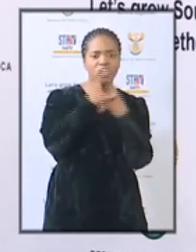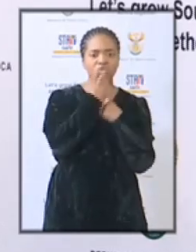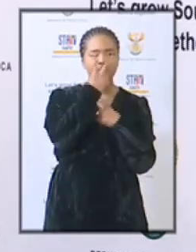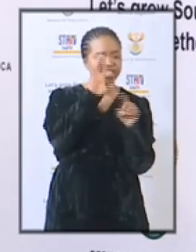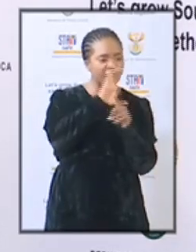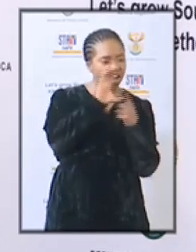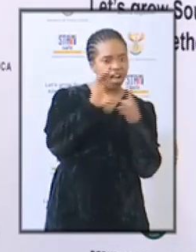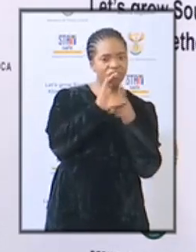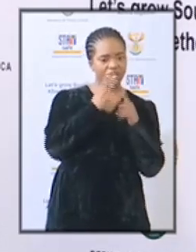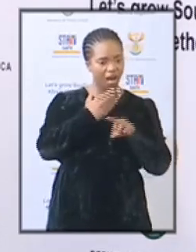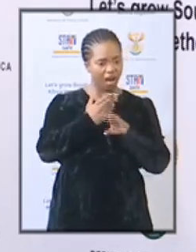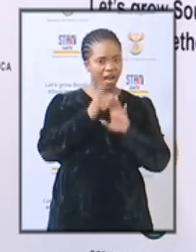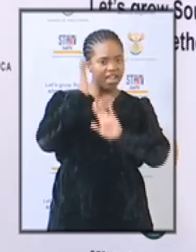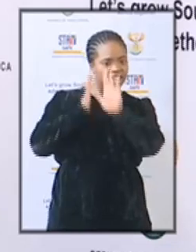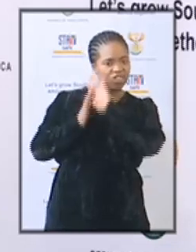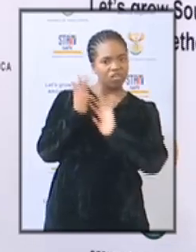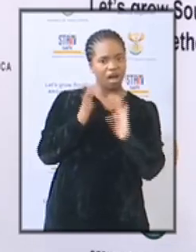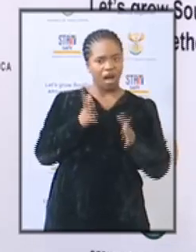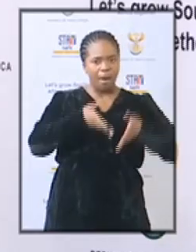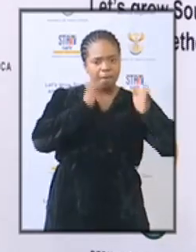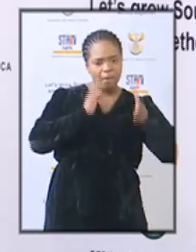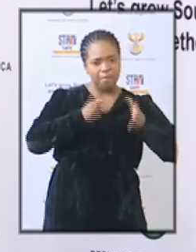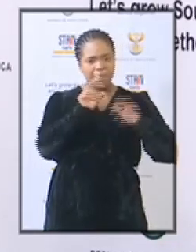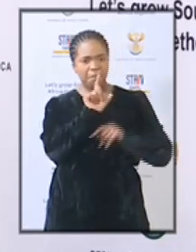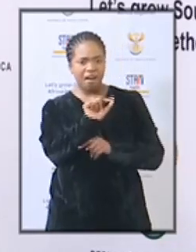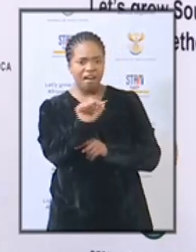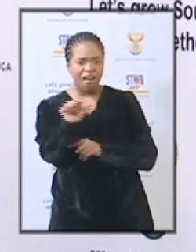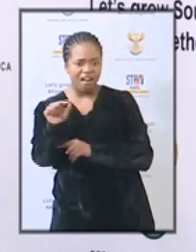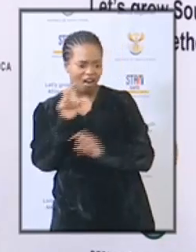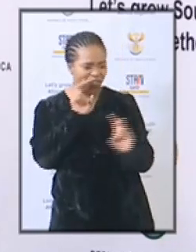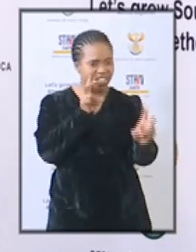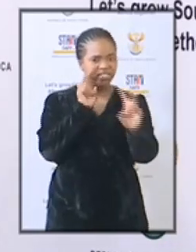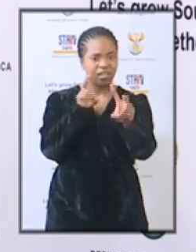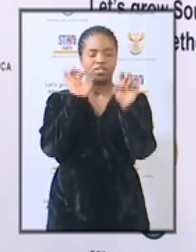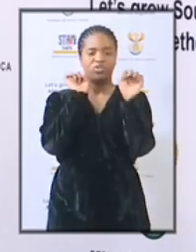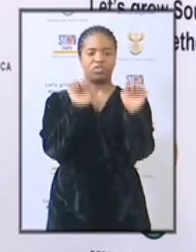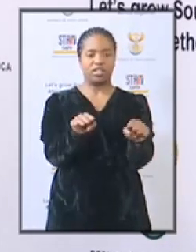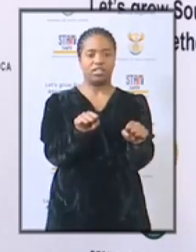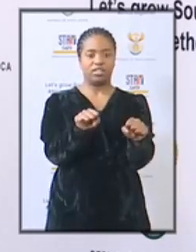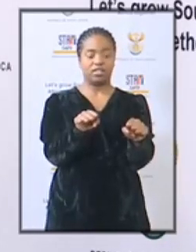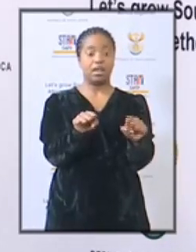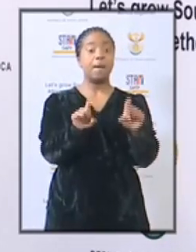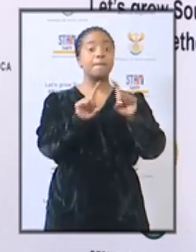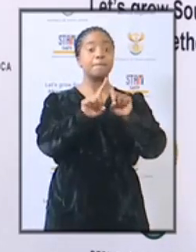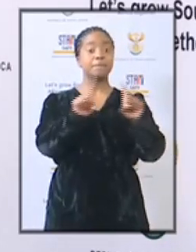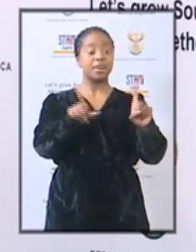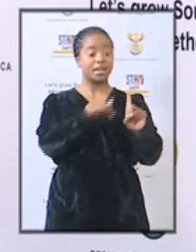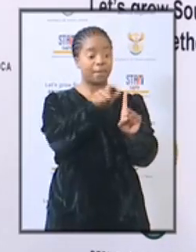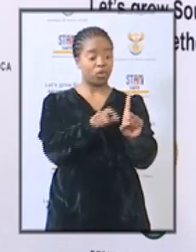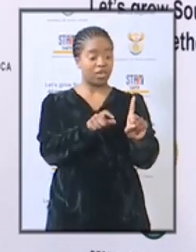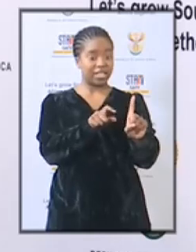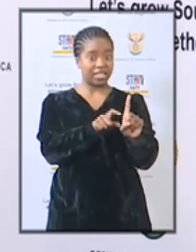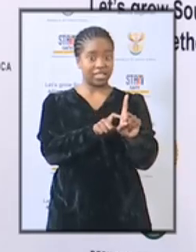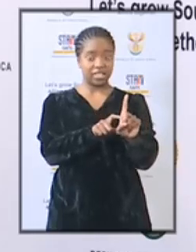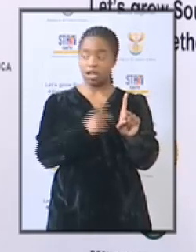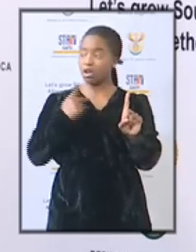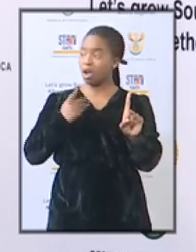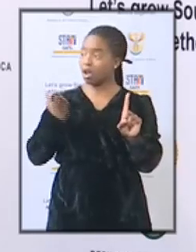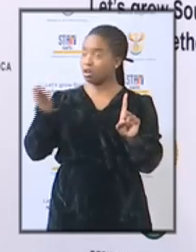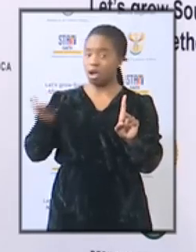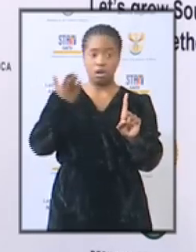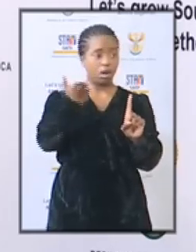activities. Tourism attractions must ensure social distancing and